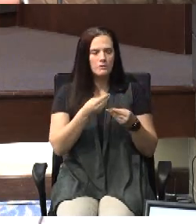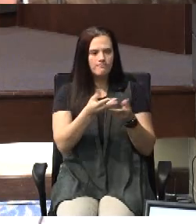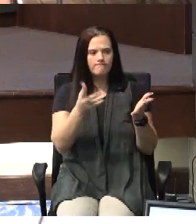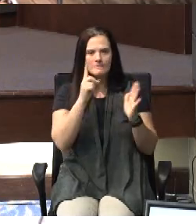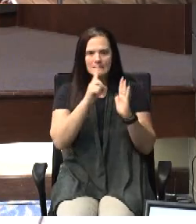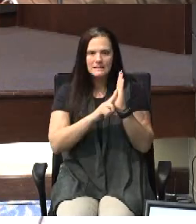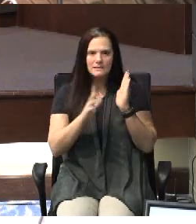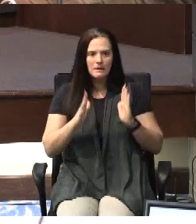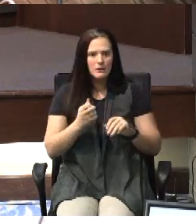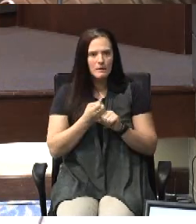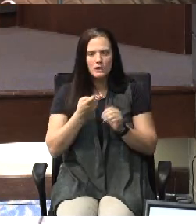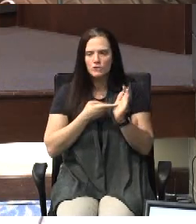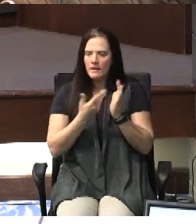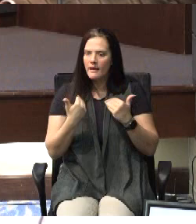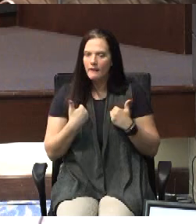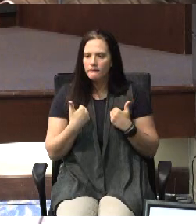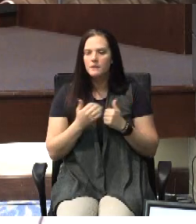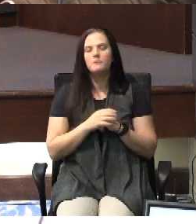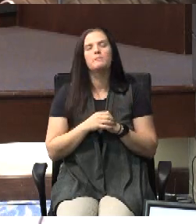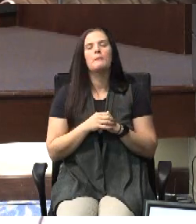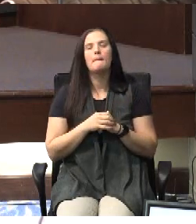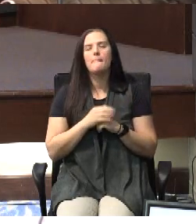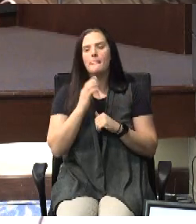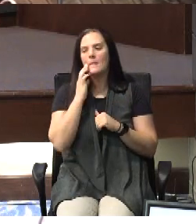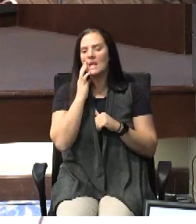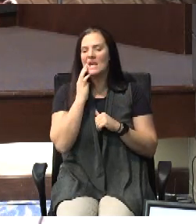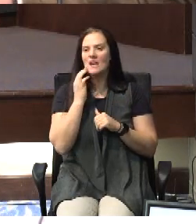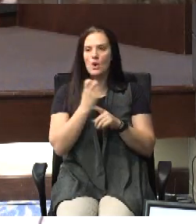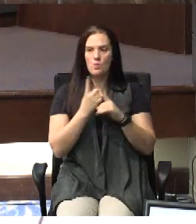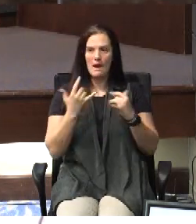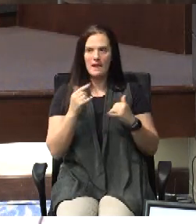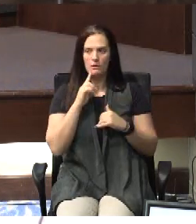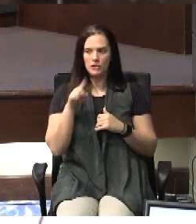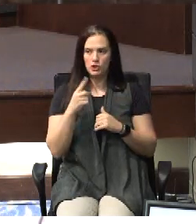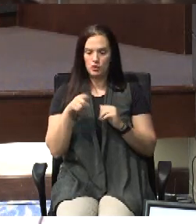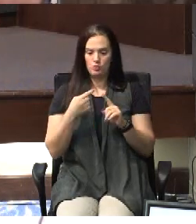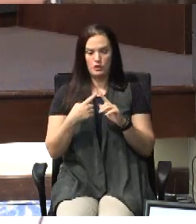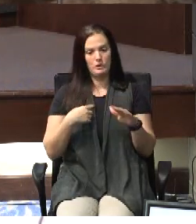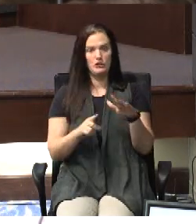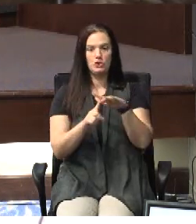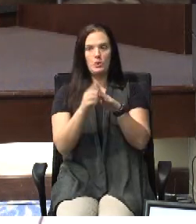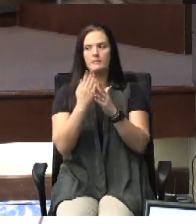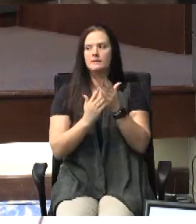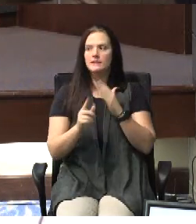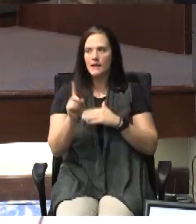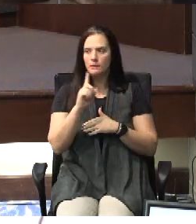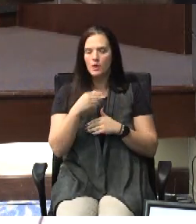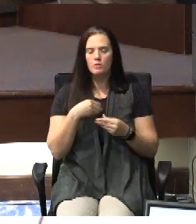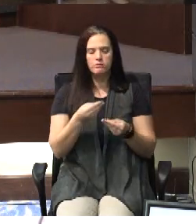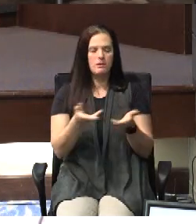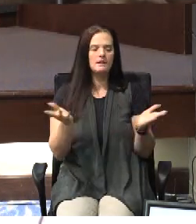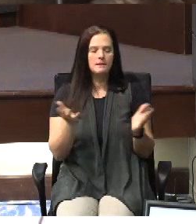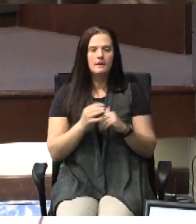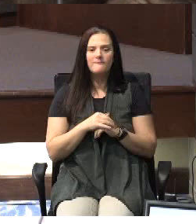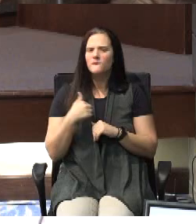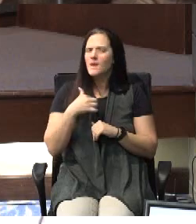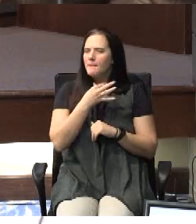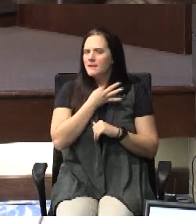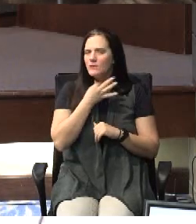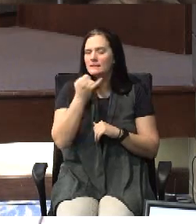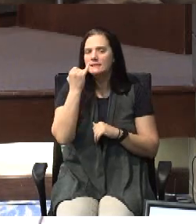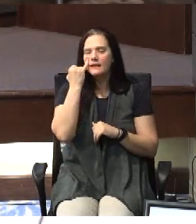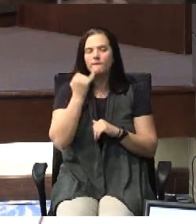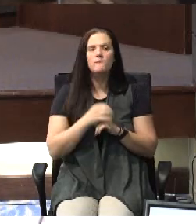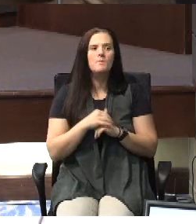inspectors and making sure they have them. So right now it's just when we show up somewhere, we're passing them out. I'm curious